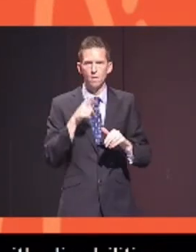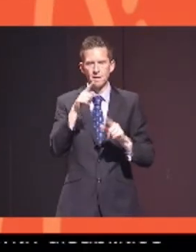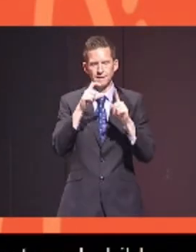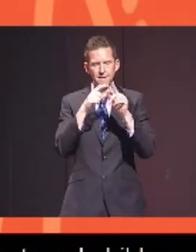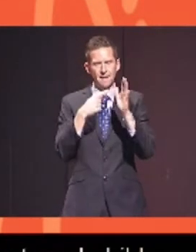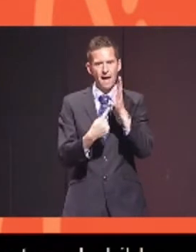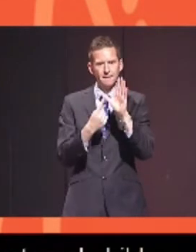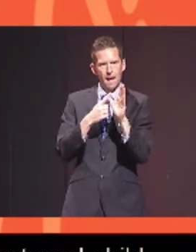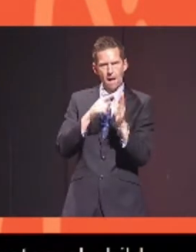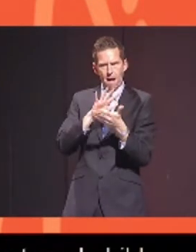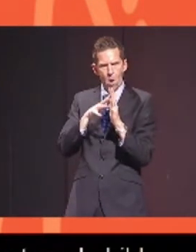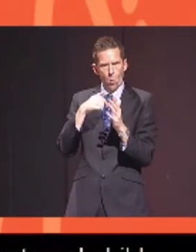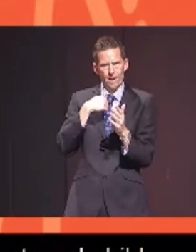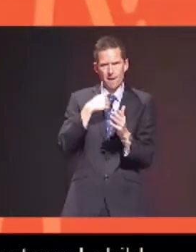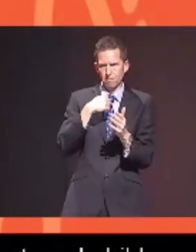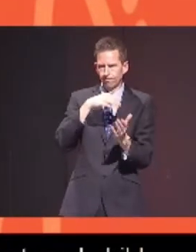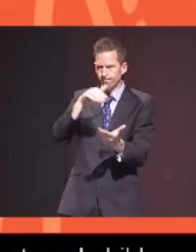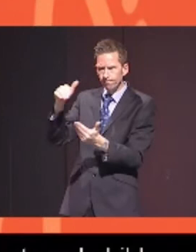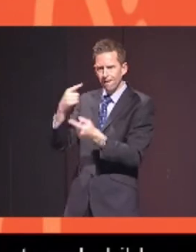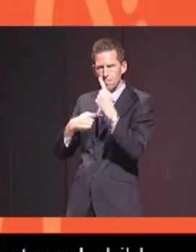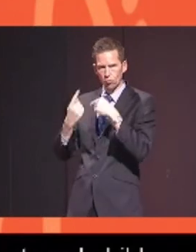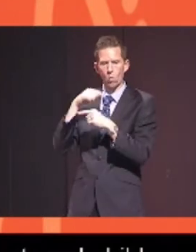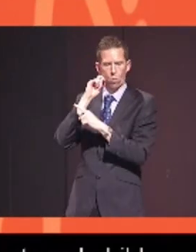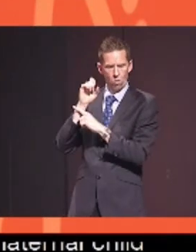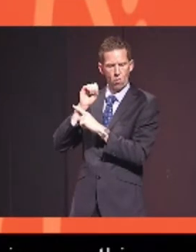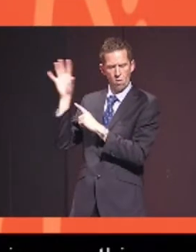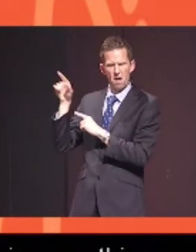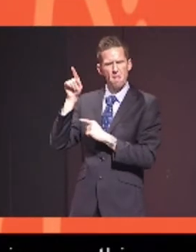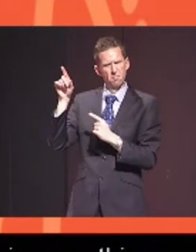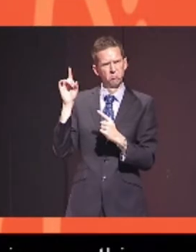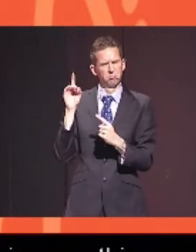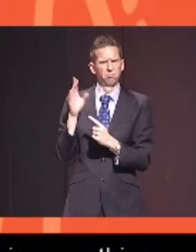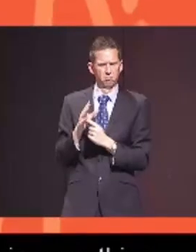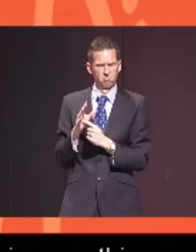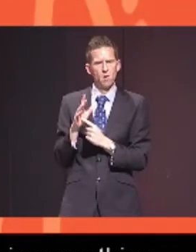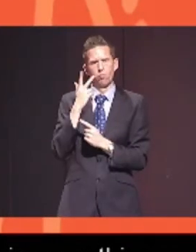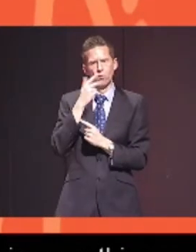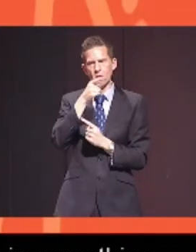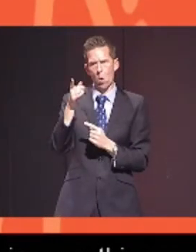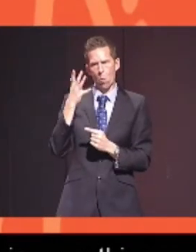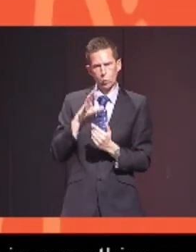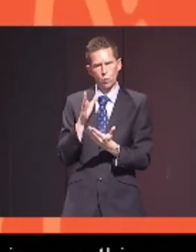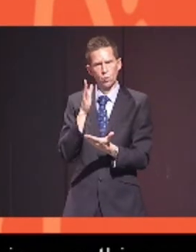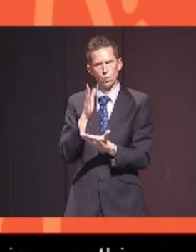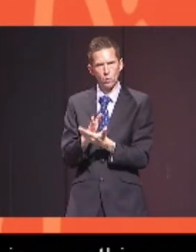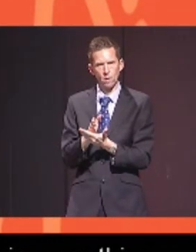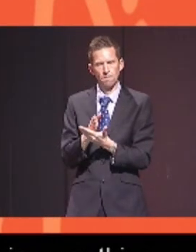we will see right now, next one please, is something that is extremely important if we're seriously about